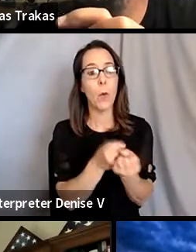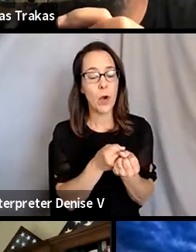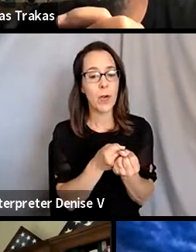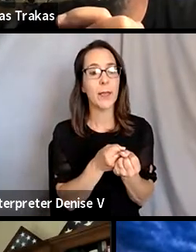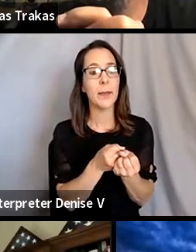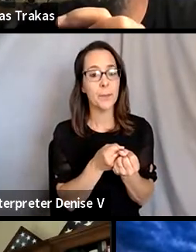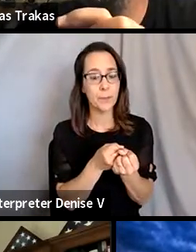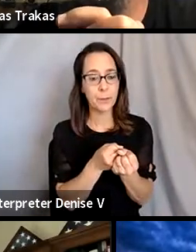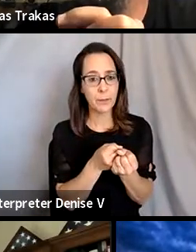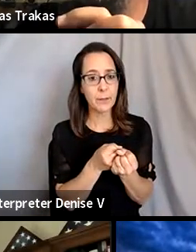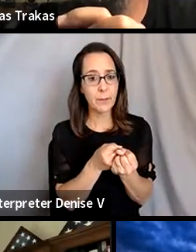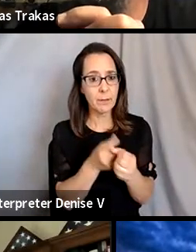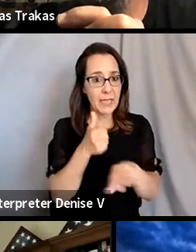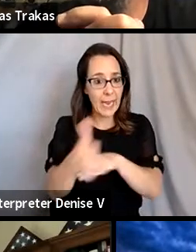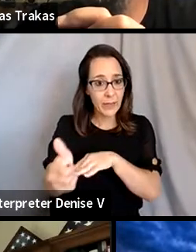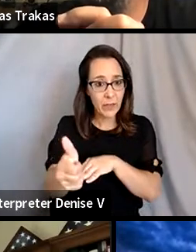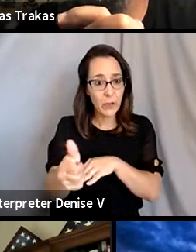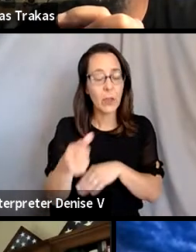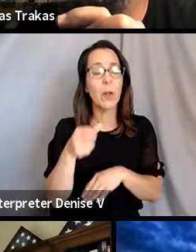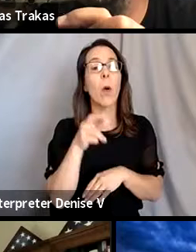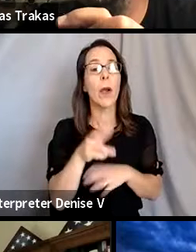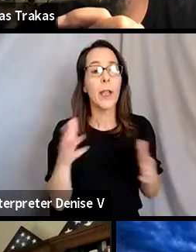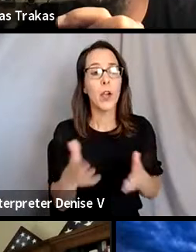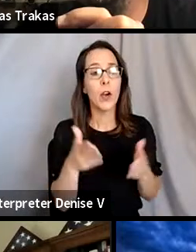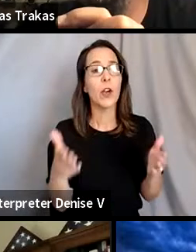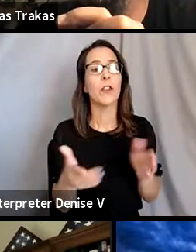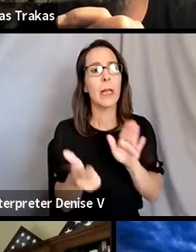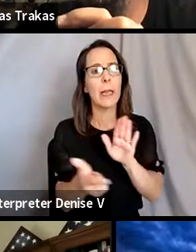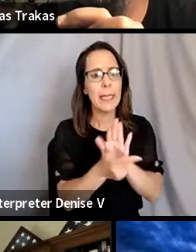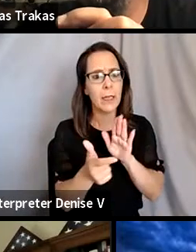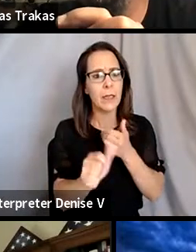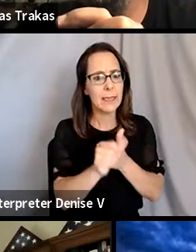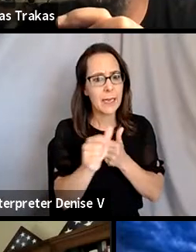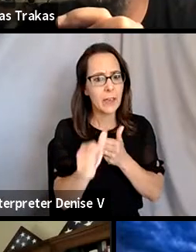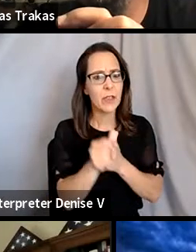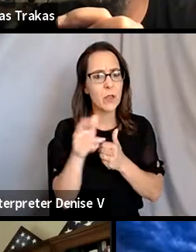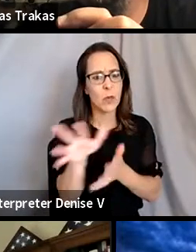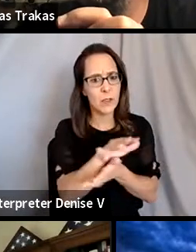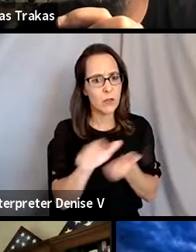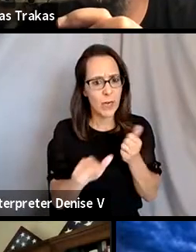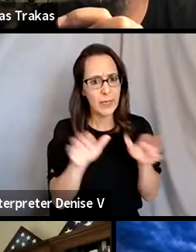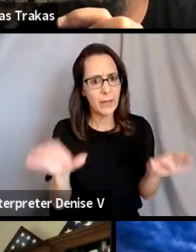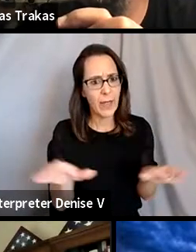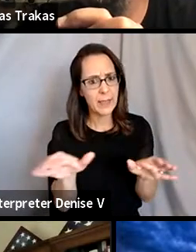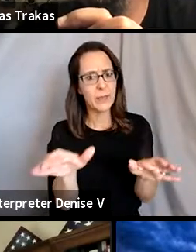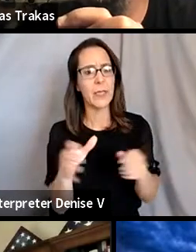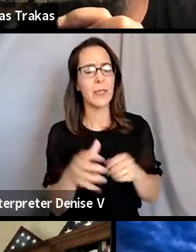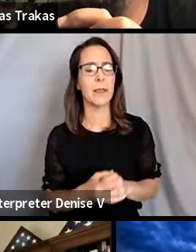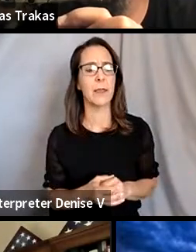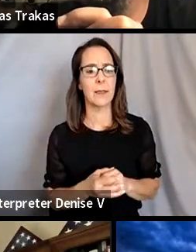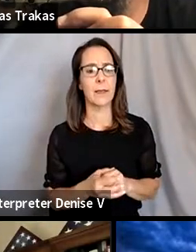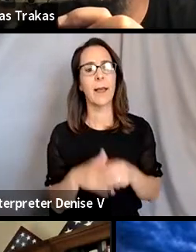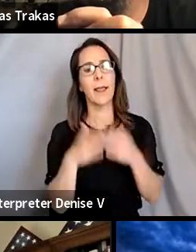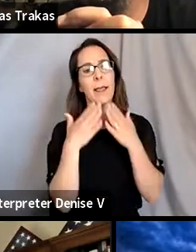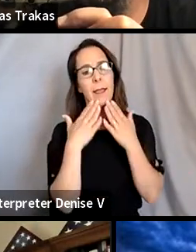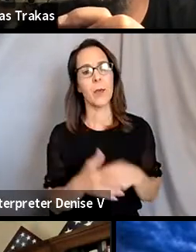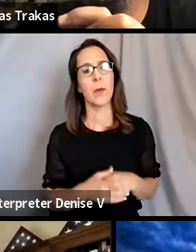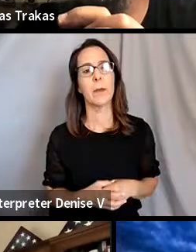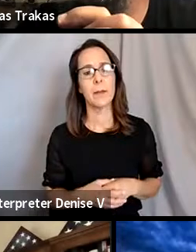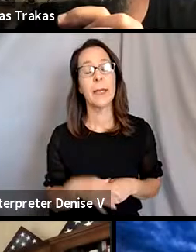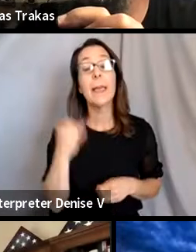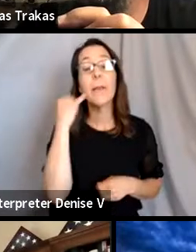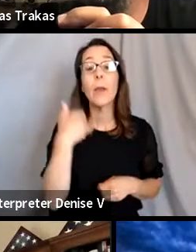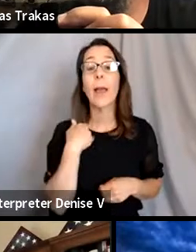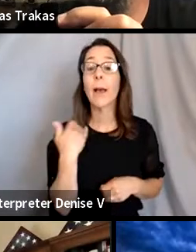suggest or encourage illegal, dangerous, or destructive activity. Thank you. And if you have